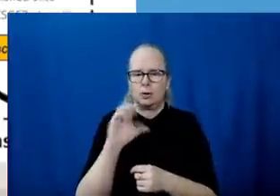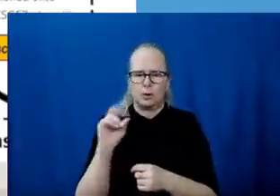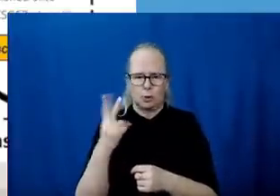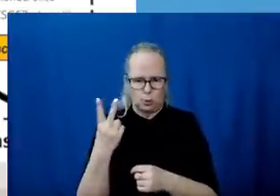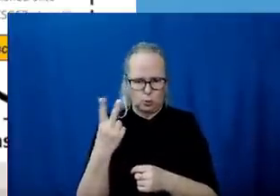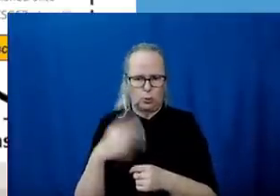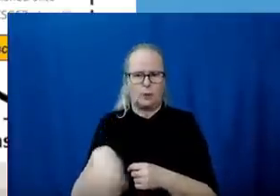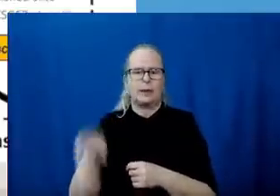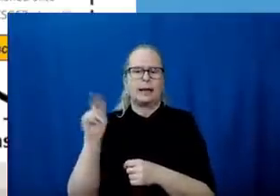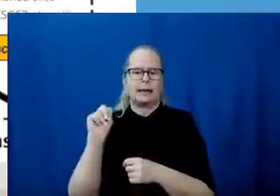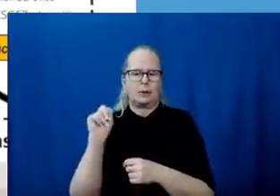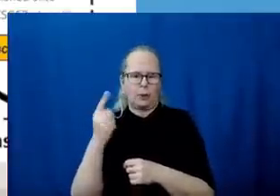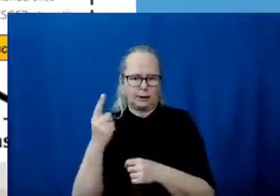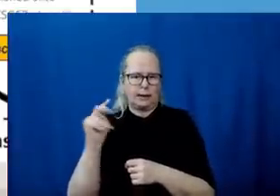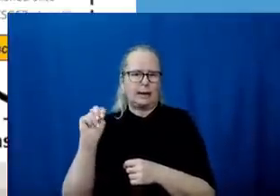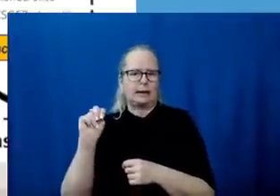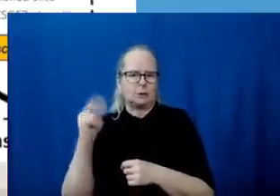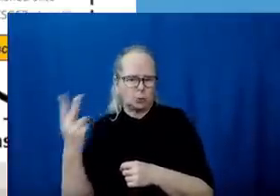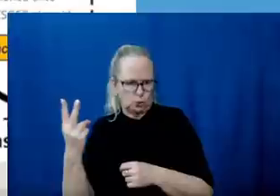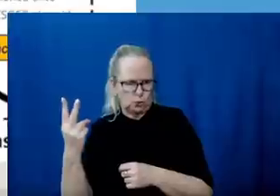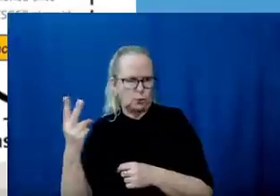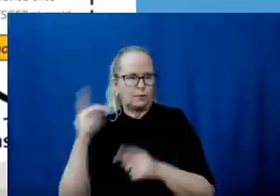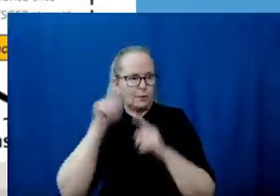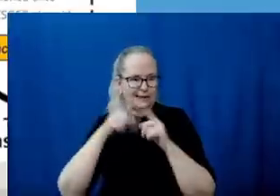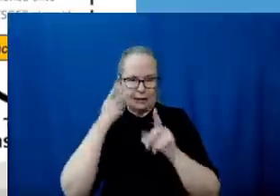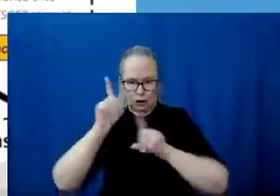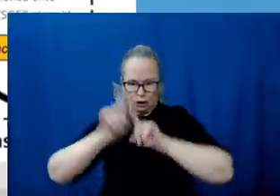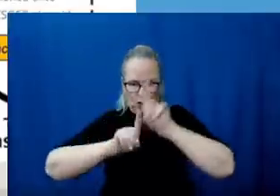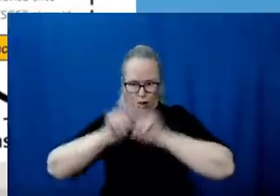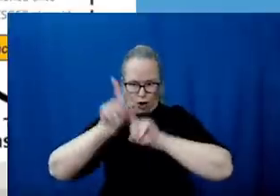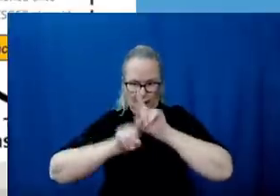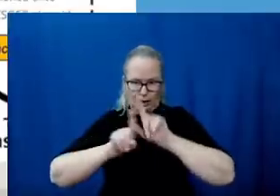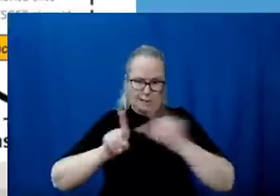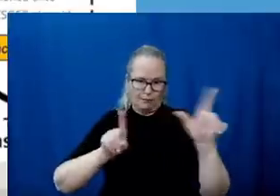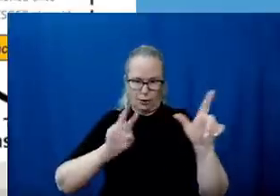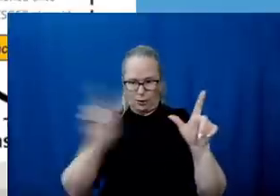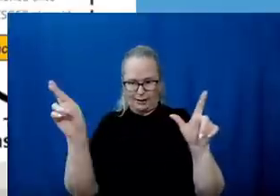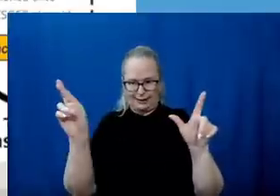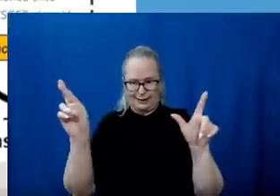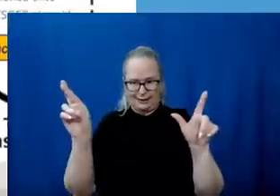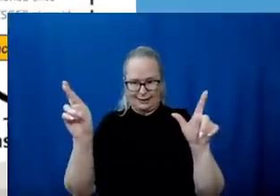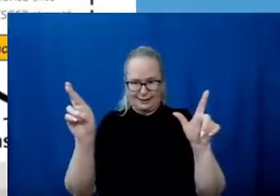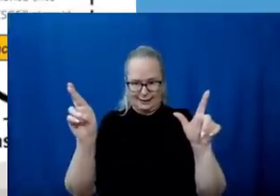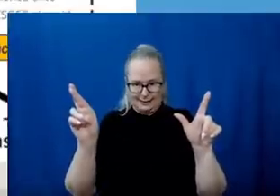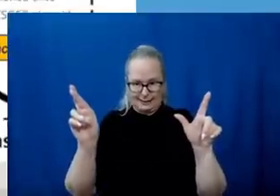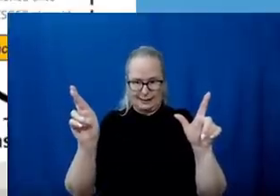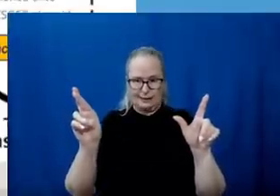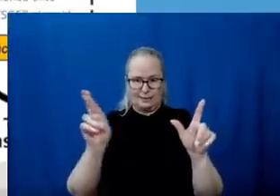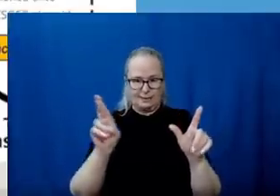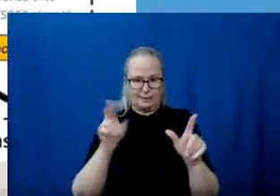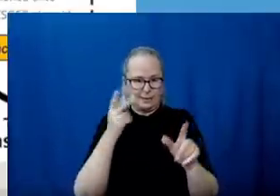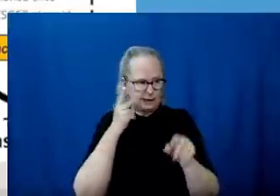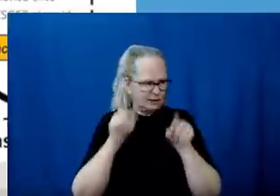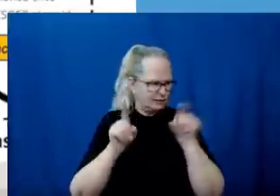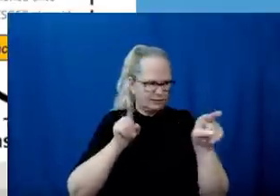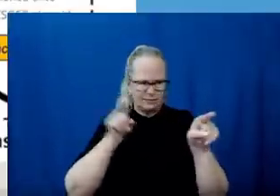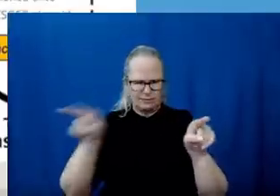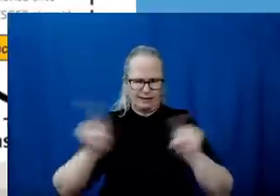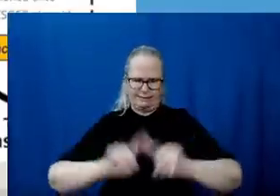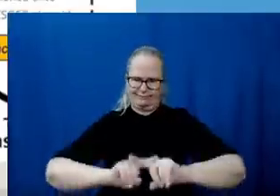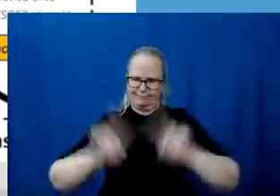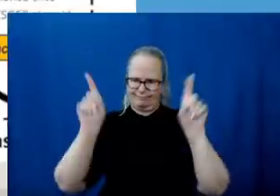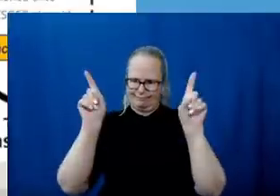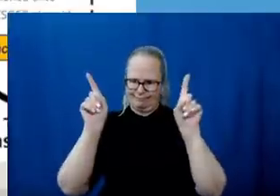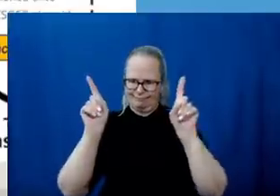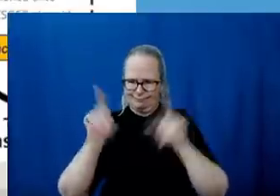N1 and N2. This would be similar to looking at a left sock and a right sock. In the past, we've looked at the envelope gene, although